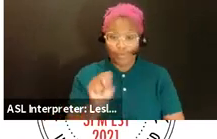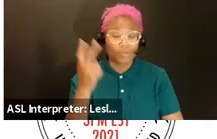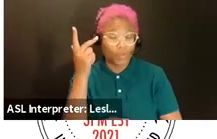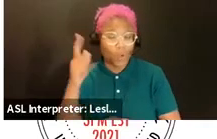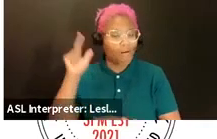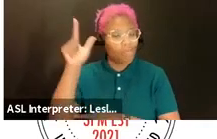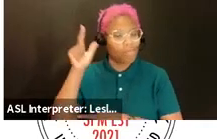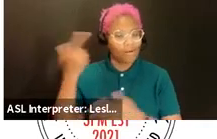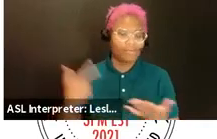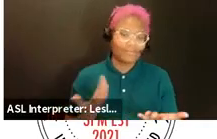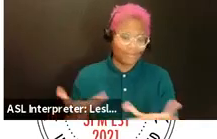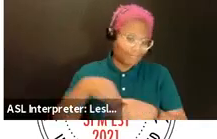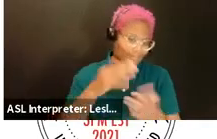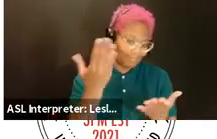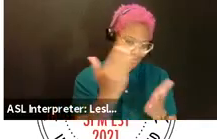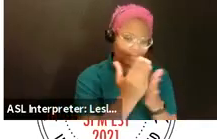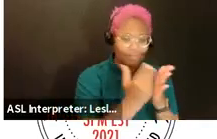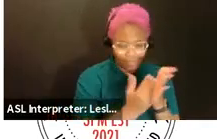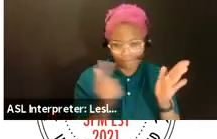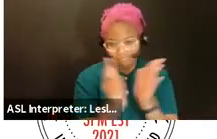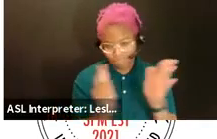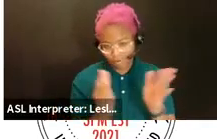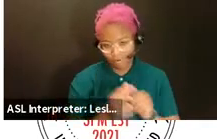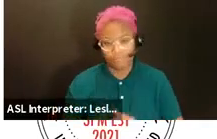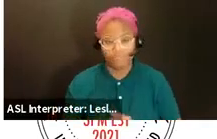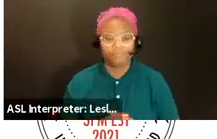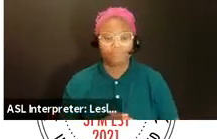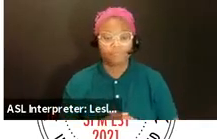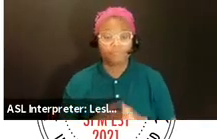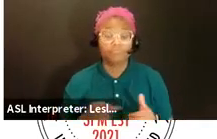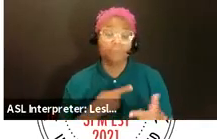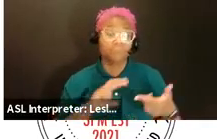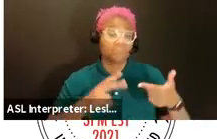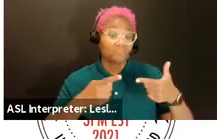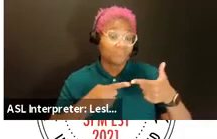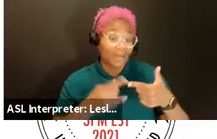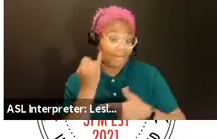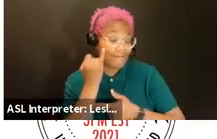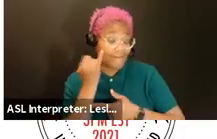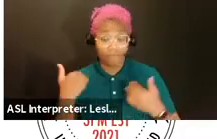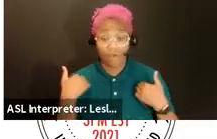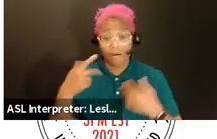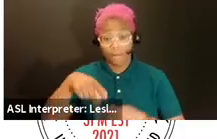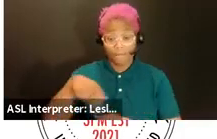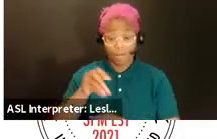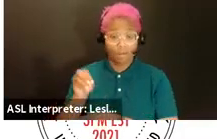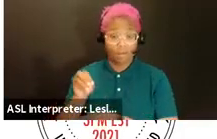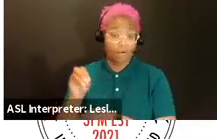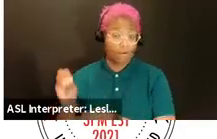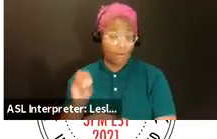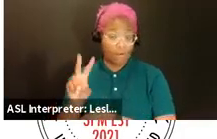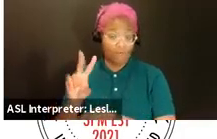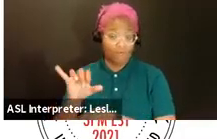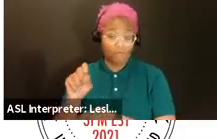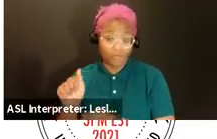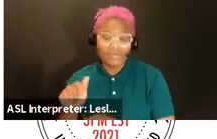countries. The other option for someone who already has a PRO visa is to seek a national interest exception from their local US